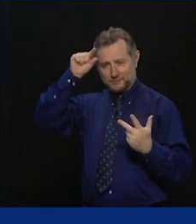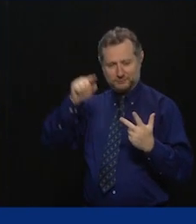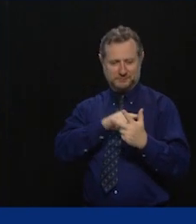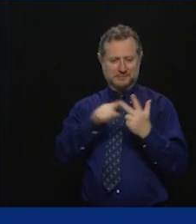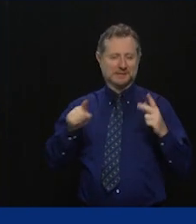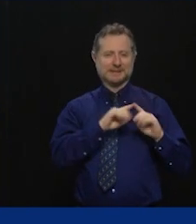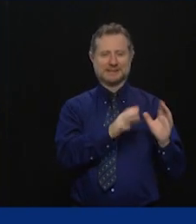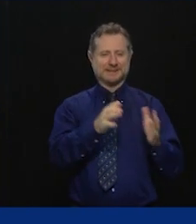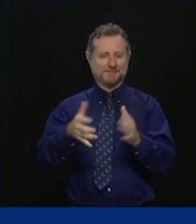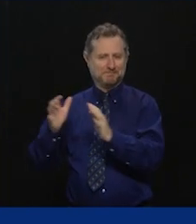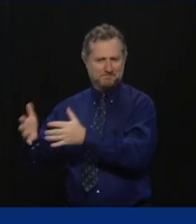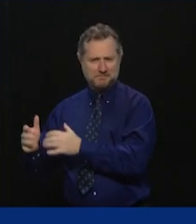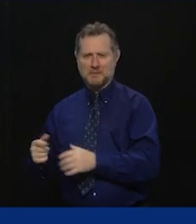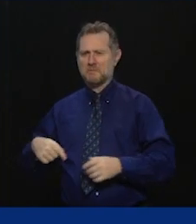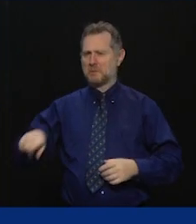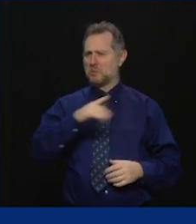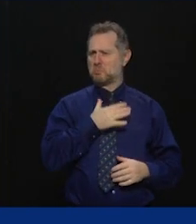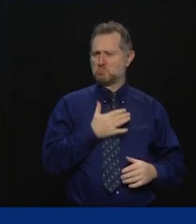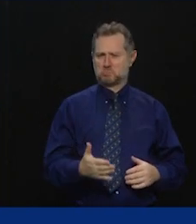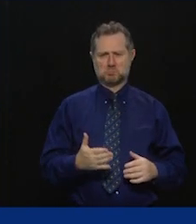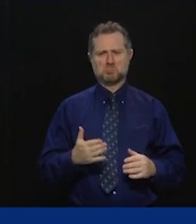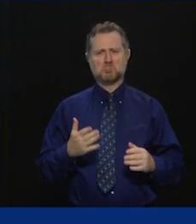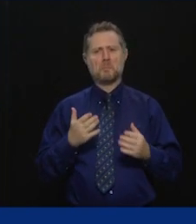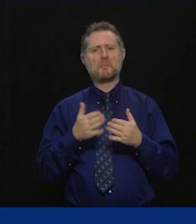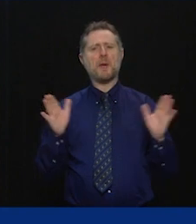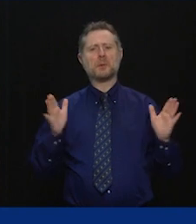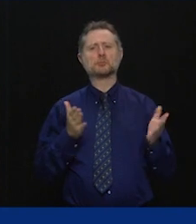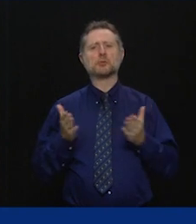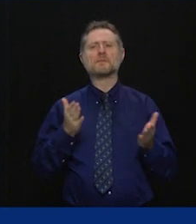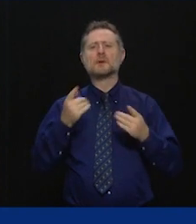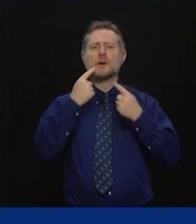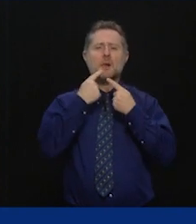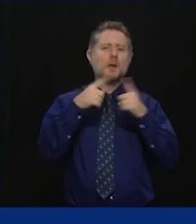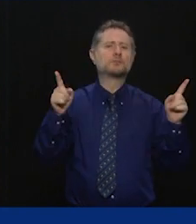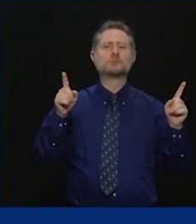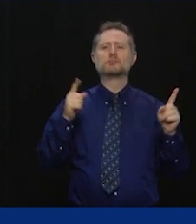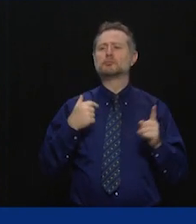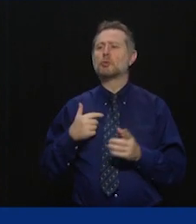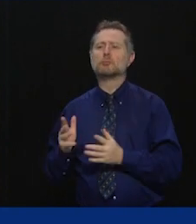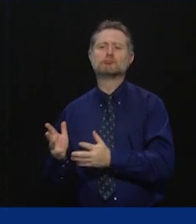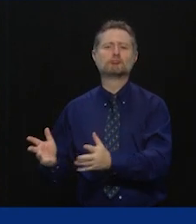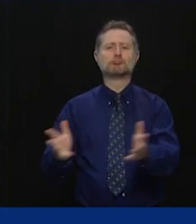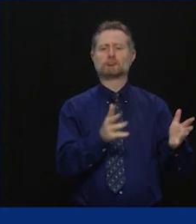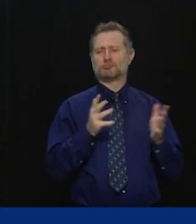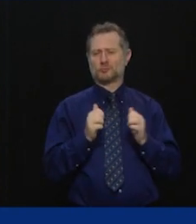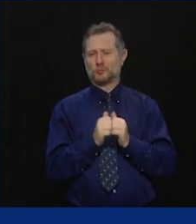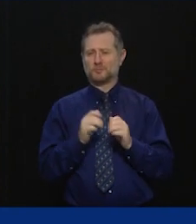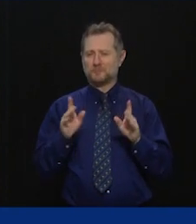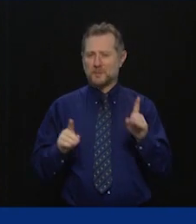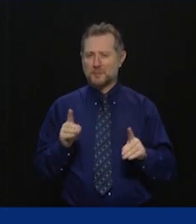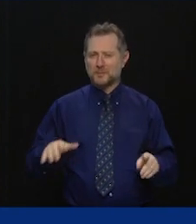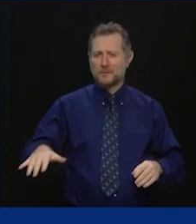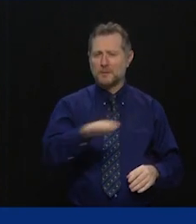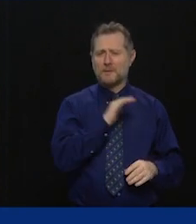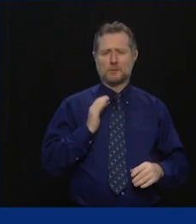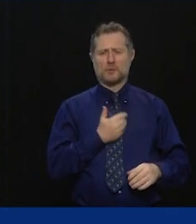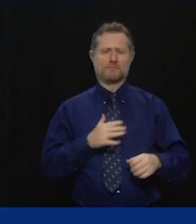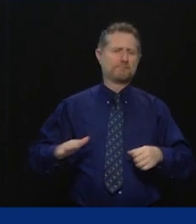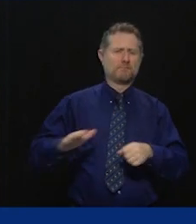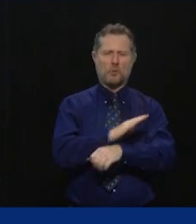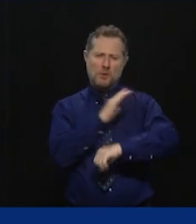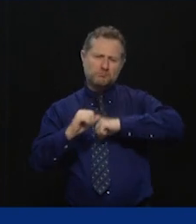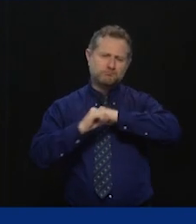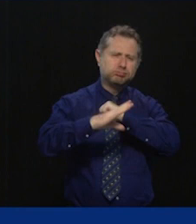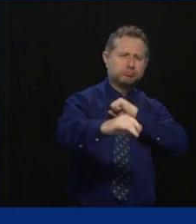validators be willing to go out and do public service announcements and talk to people, but an entire integrated media campaign and a